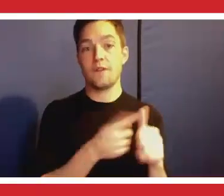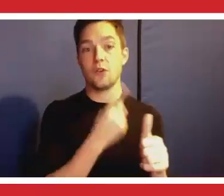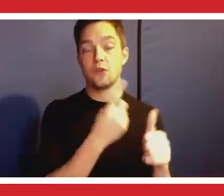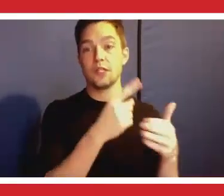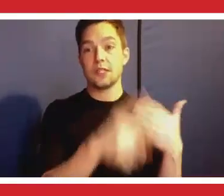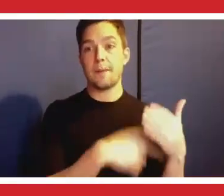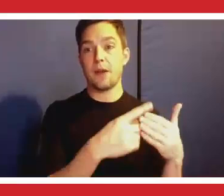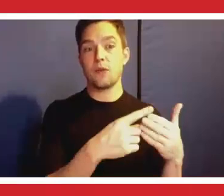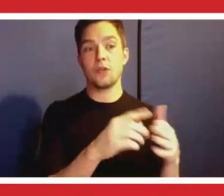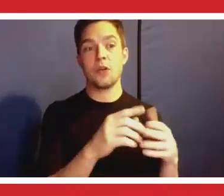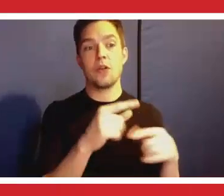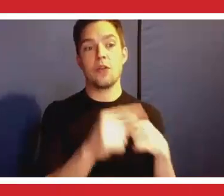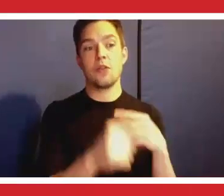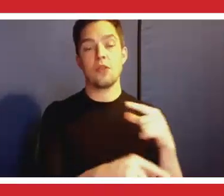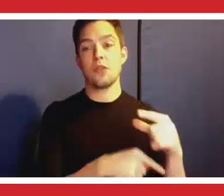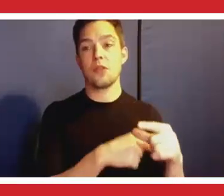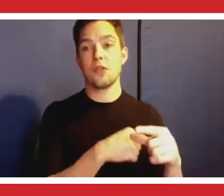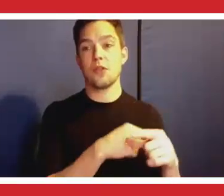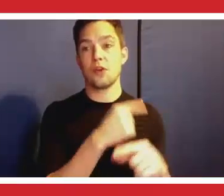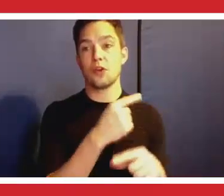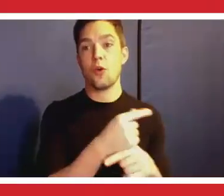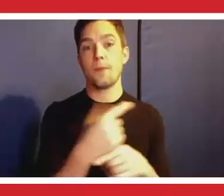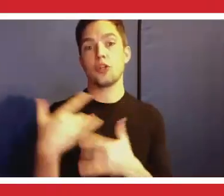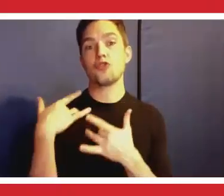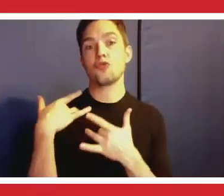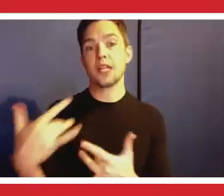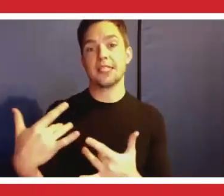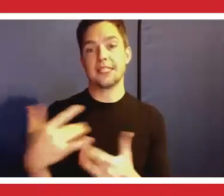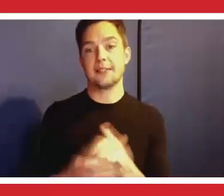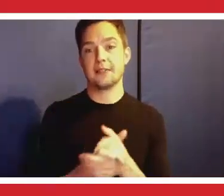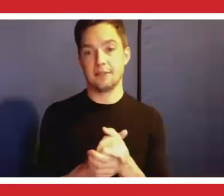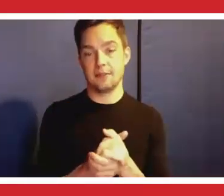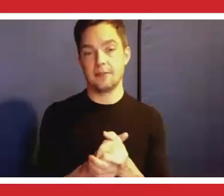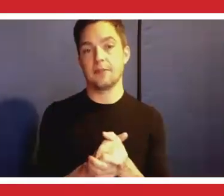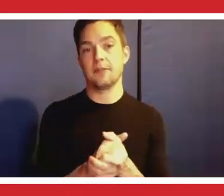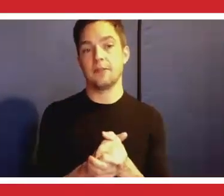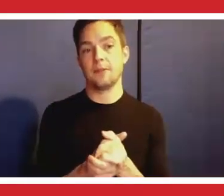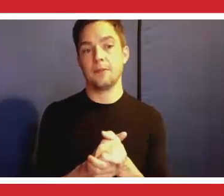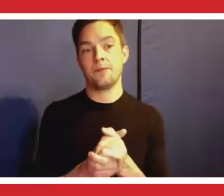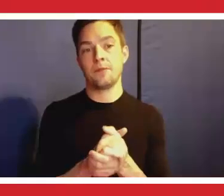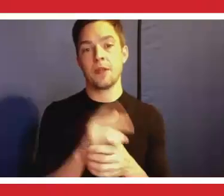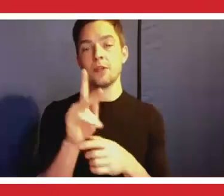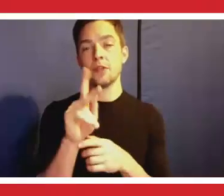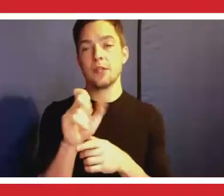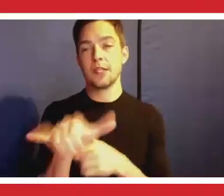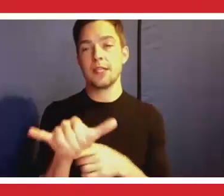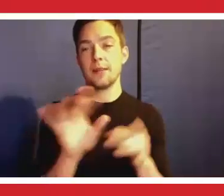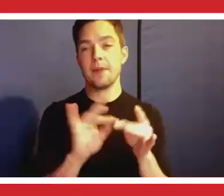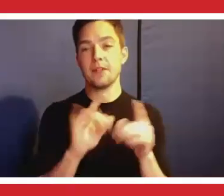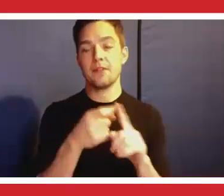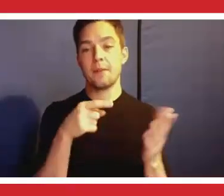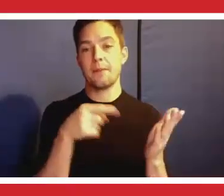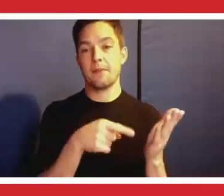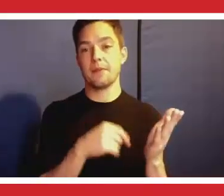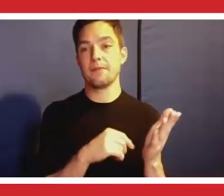ranking and global trends. So the key message from this: the world